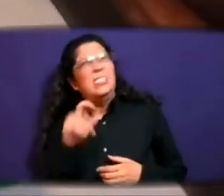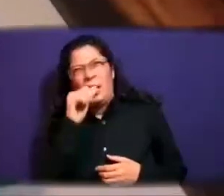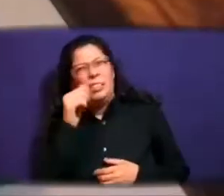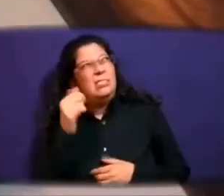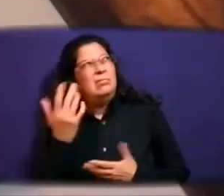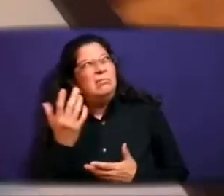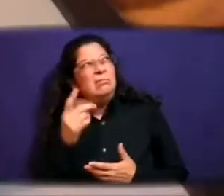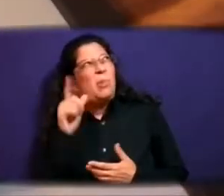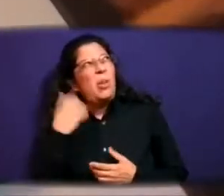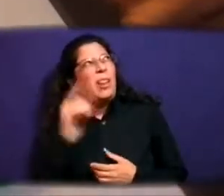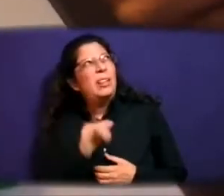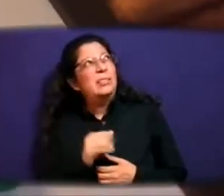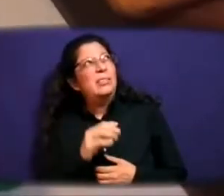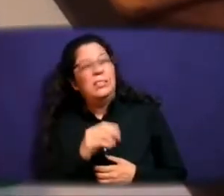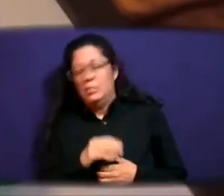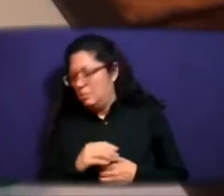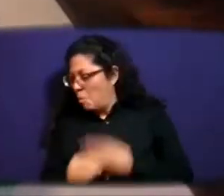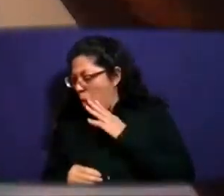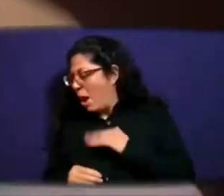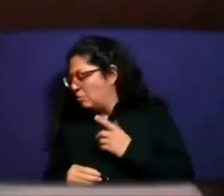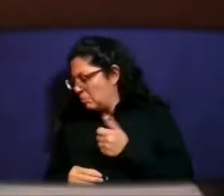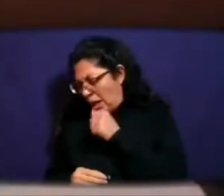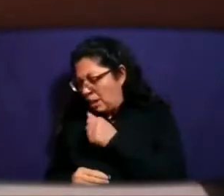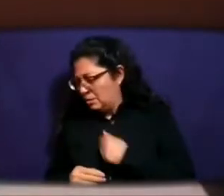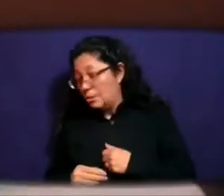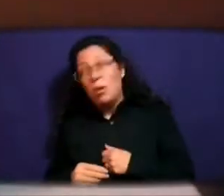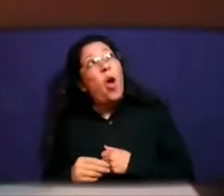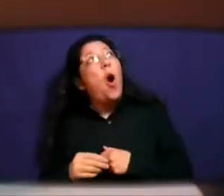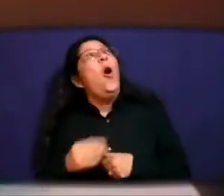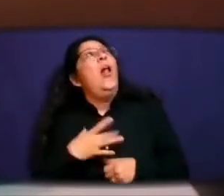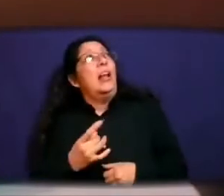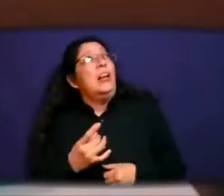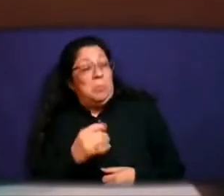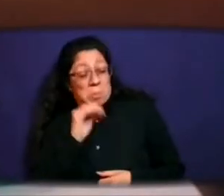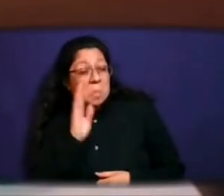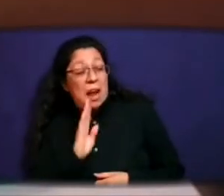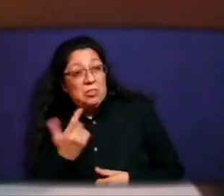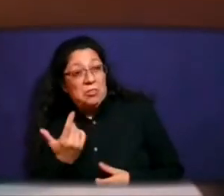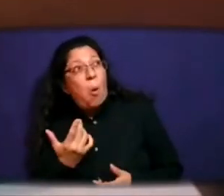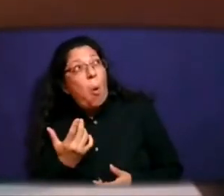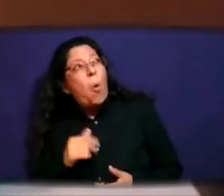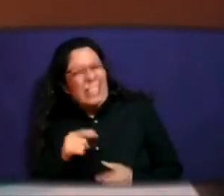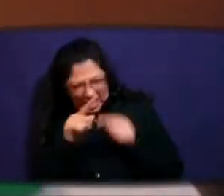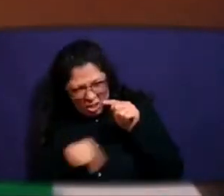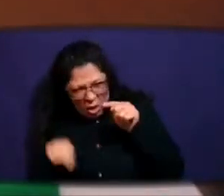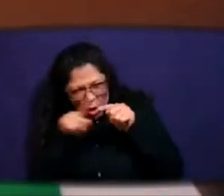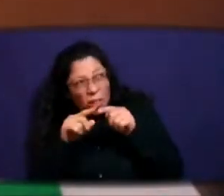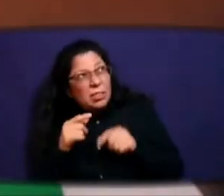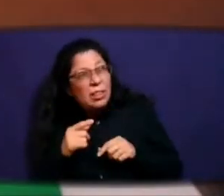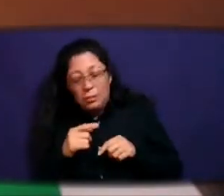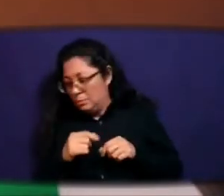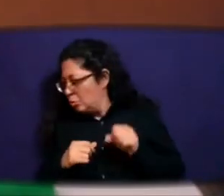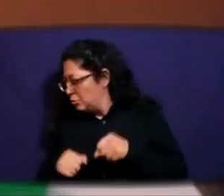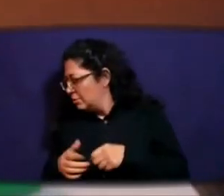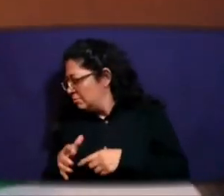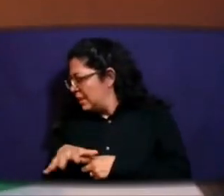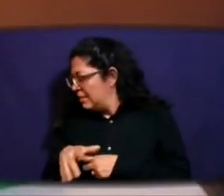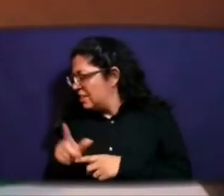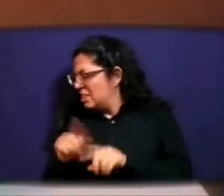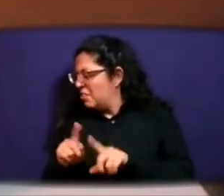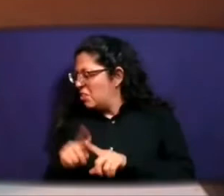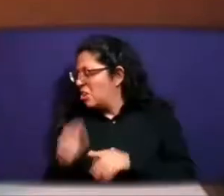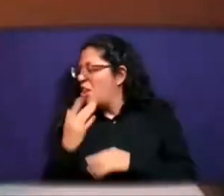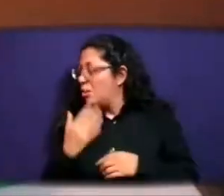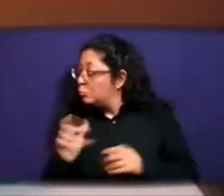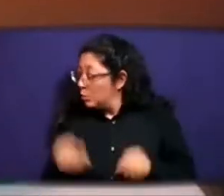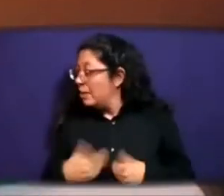like nuts. Are they like brown? Mm-hmm. Are they like little then you can do the leaves like a different like color.